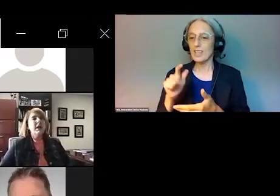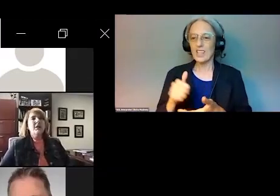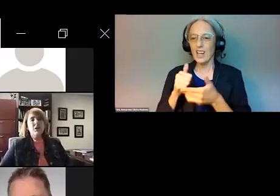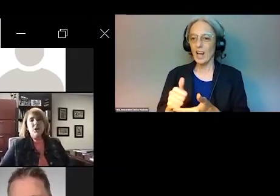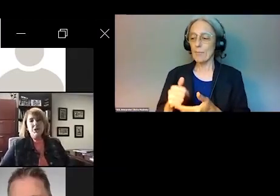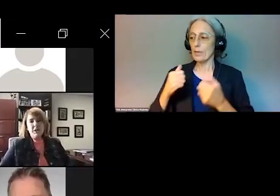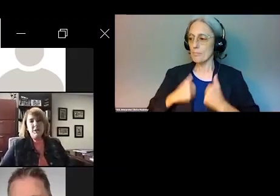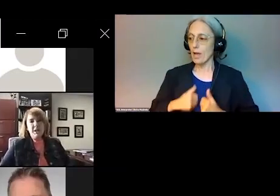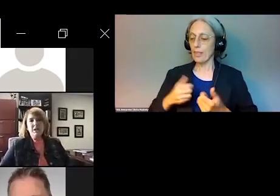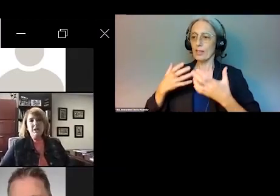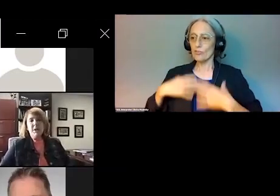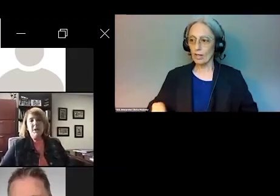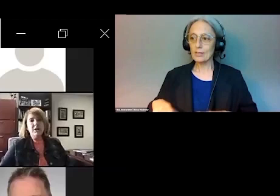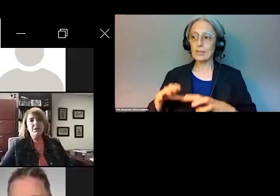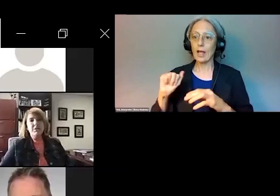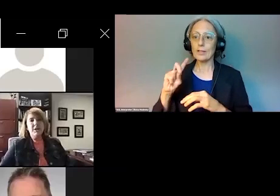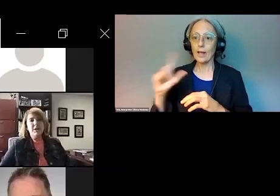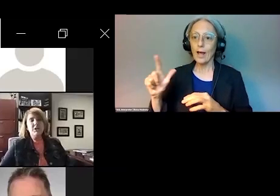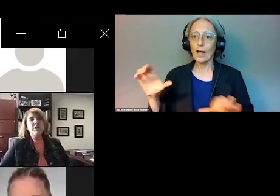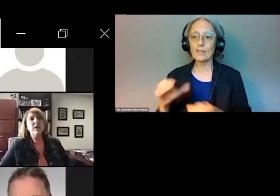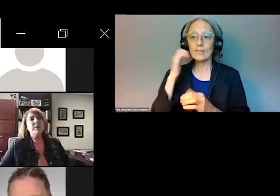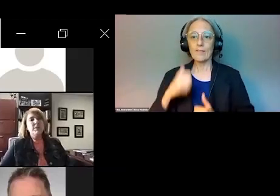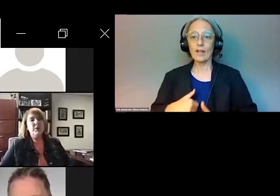daily living. There's a loss of independence. With